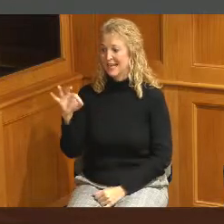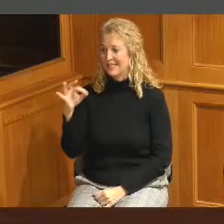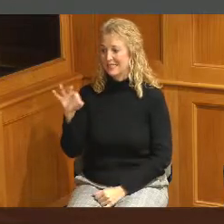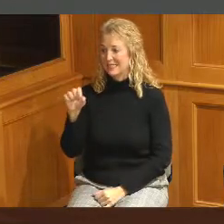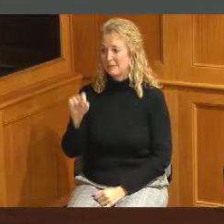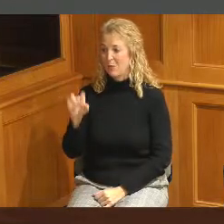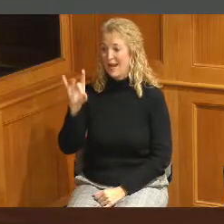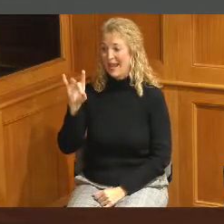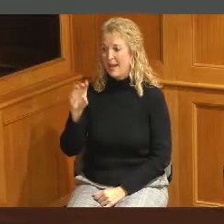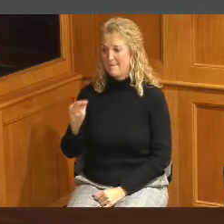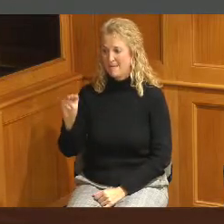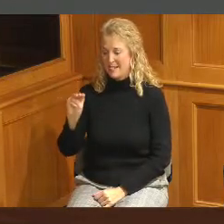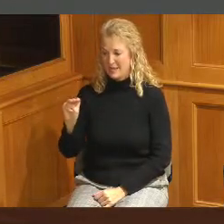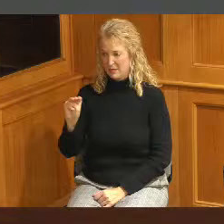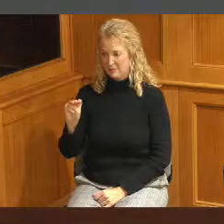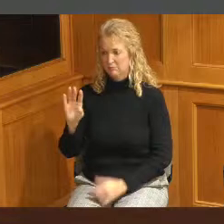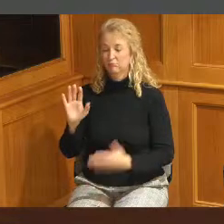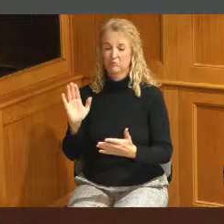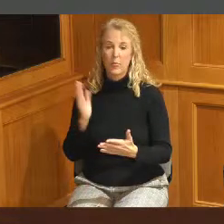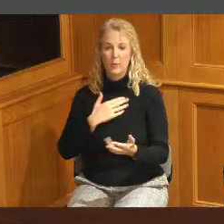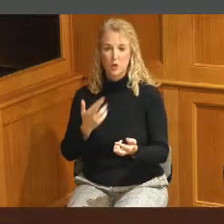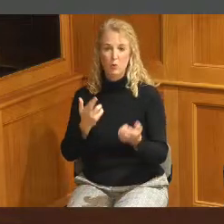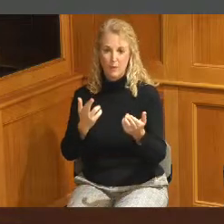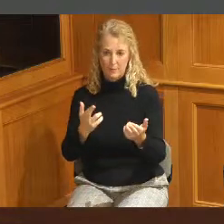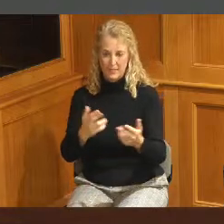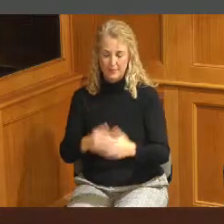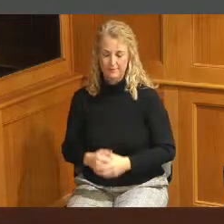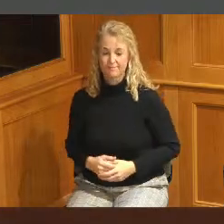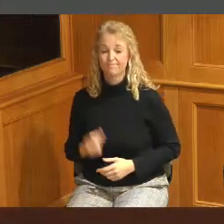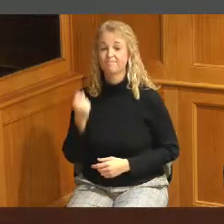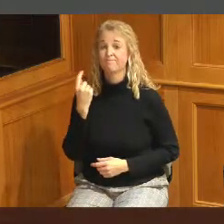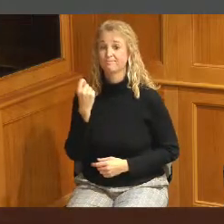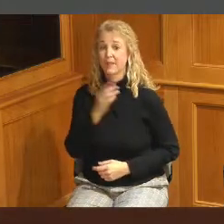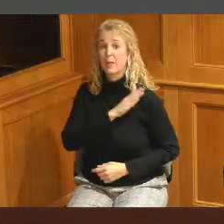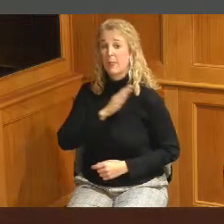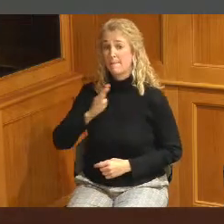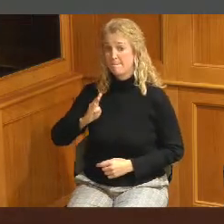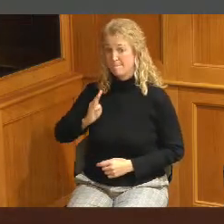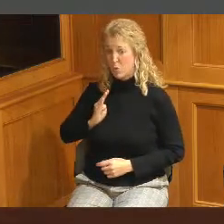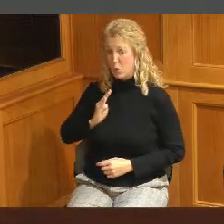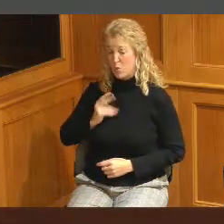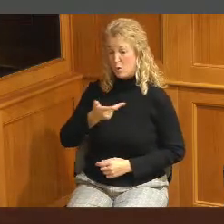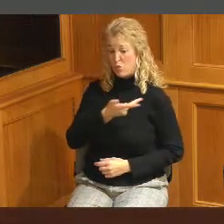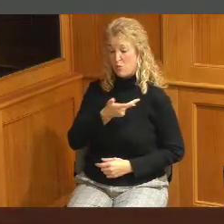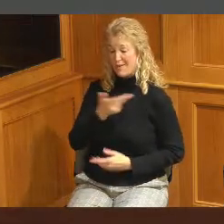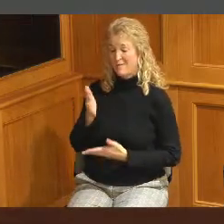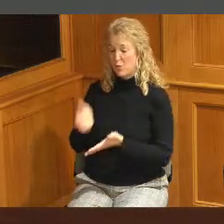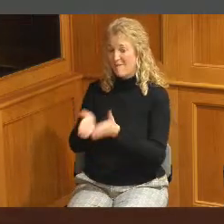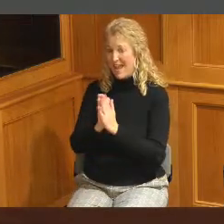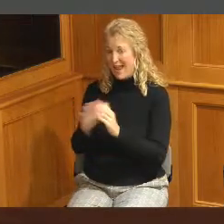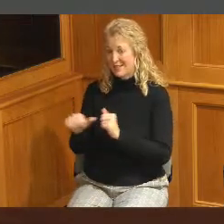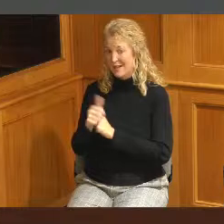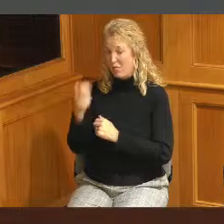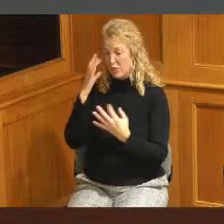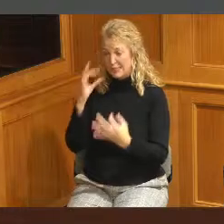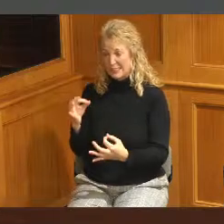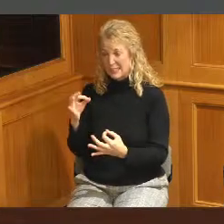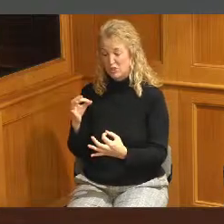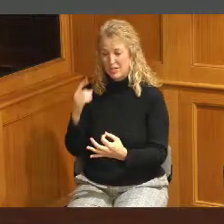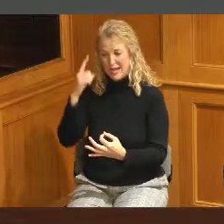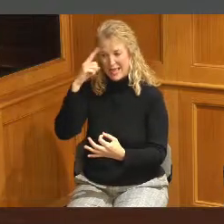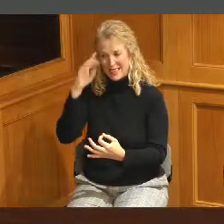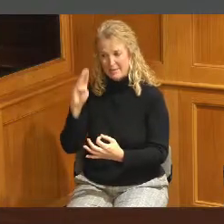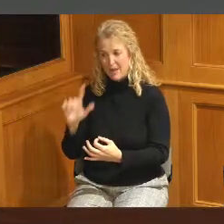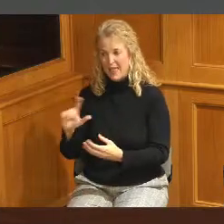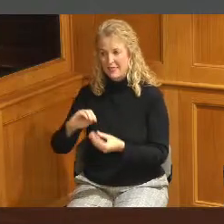million. Since that point in time, the members of the board have asked that we bring forward another resolution, which is on your agenda, I believe it's by